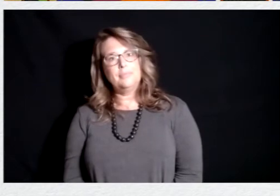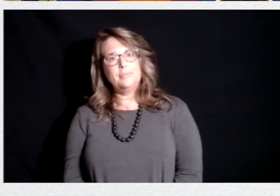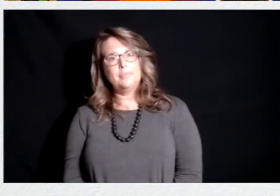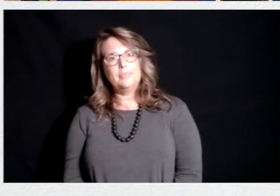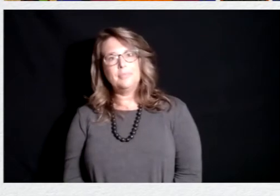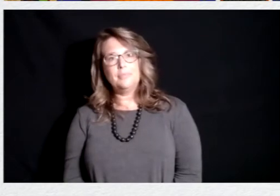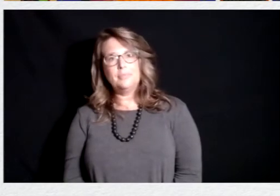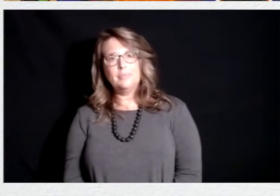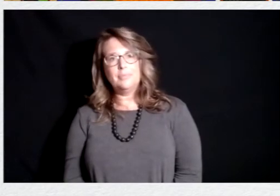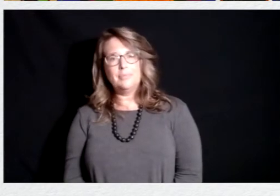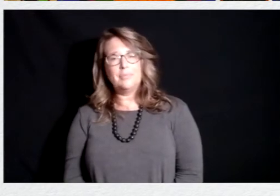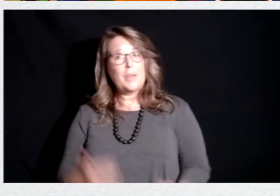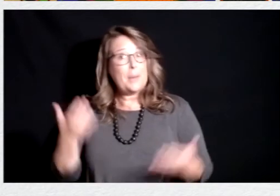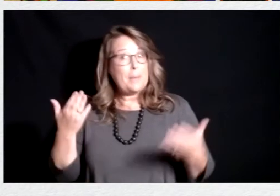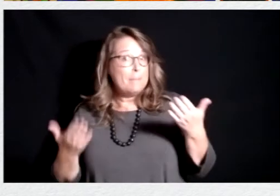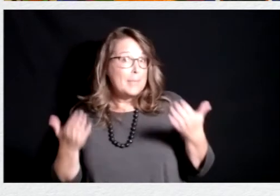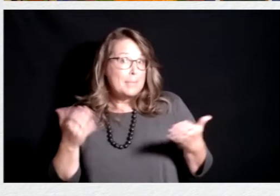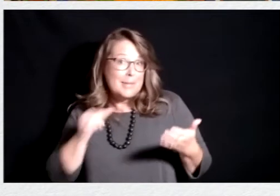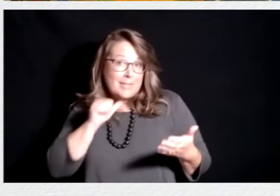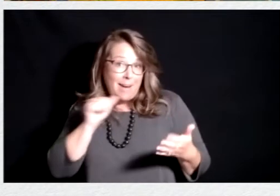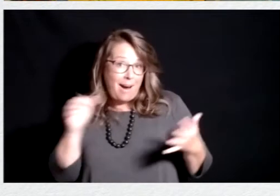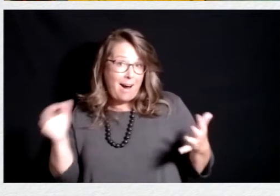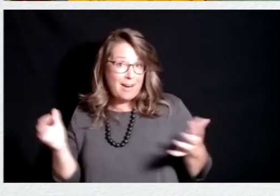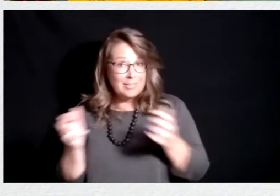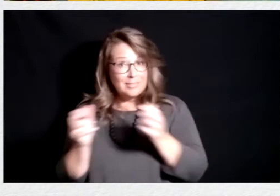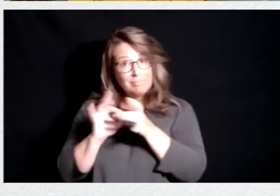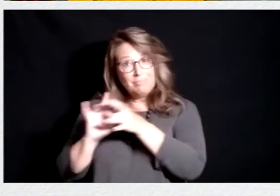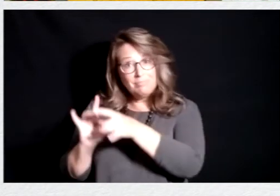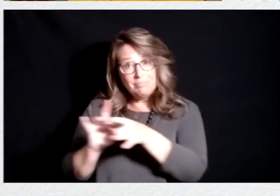Or do we? ¿O no?